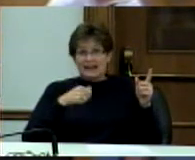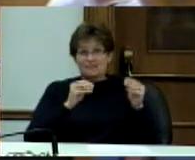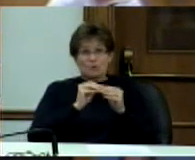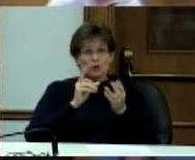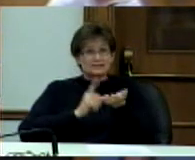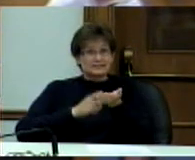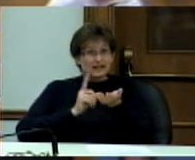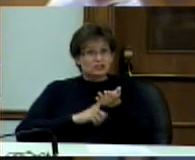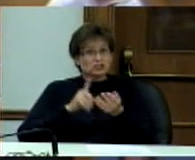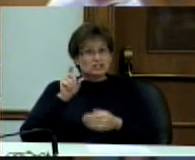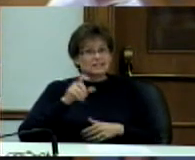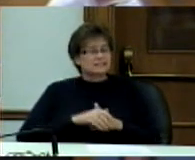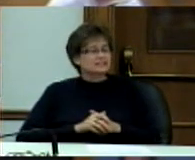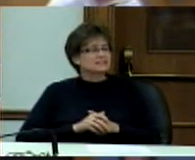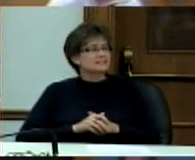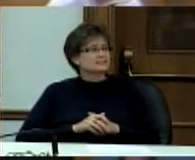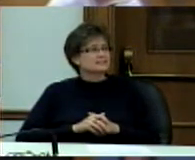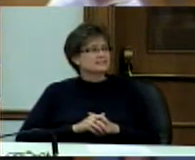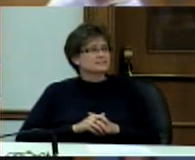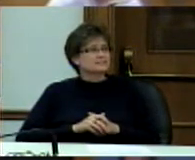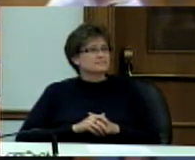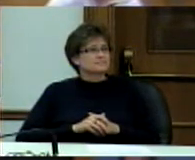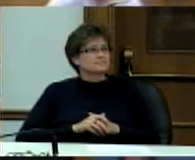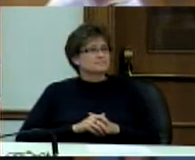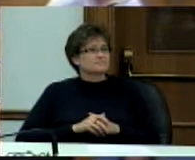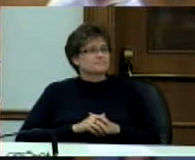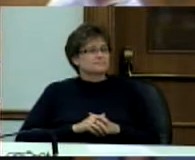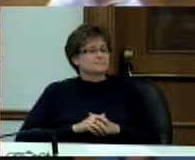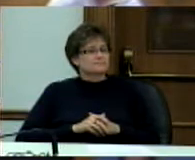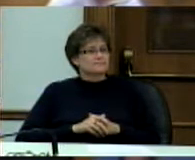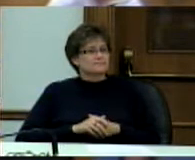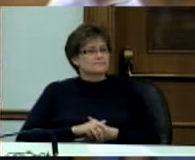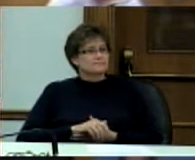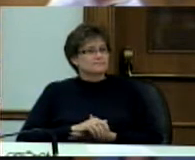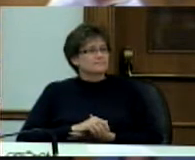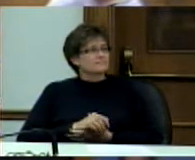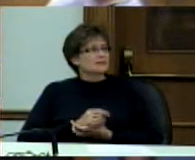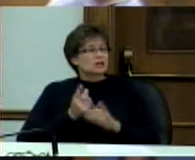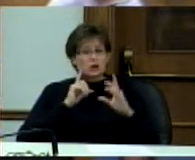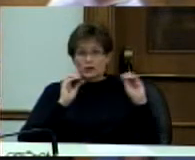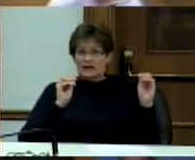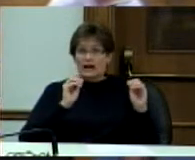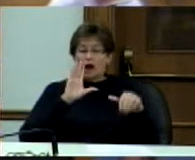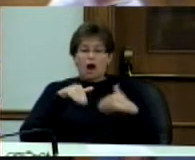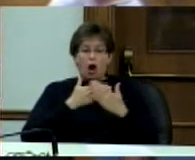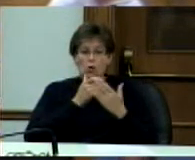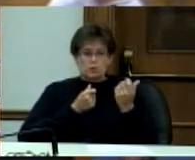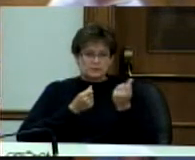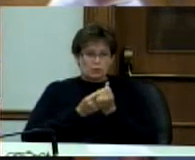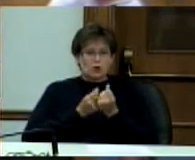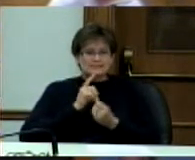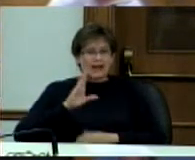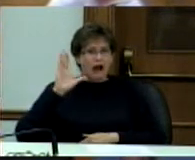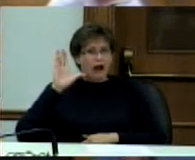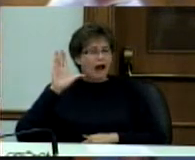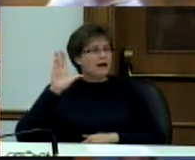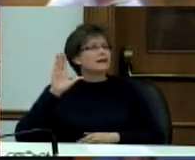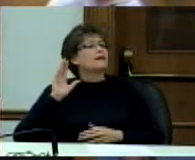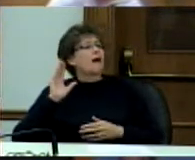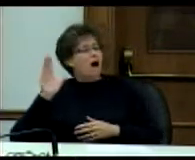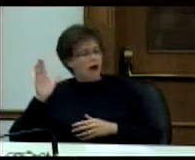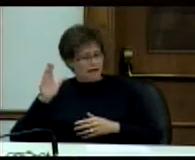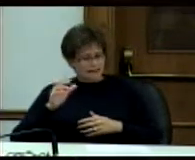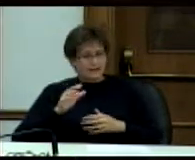Any further discussion? Hearing none, all those in favor signify by saying